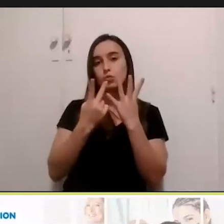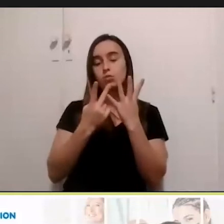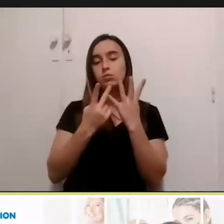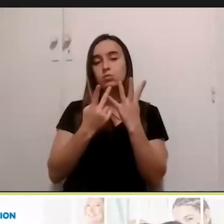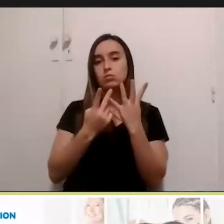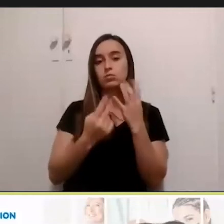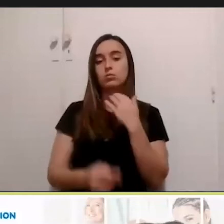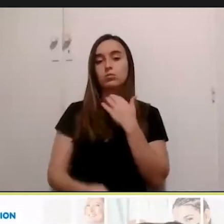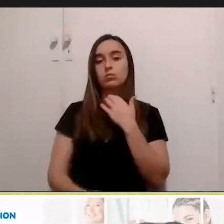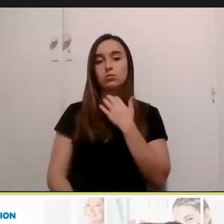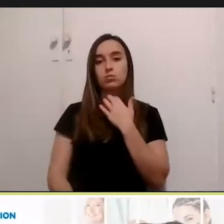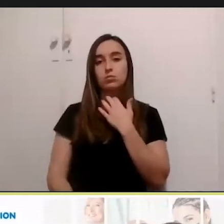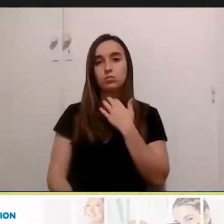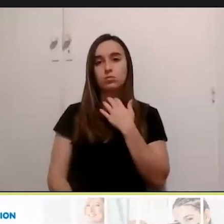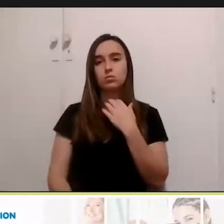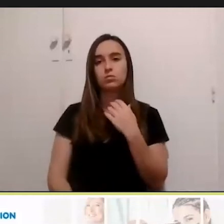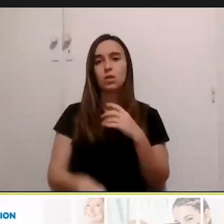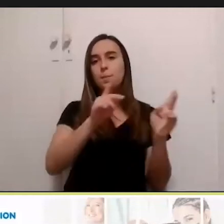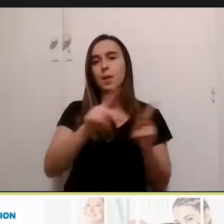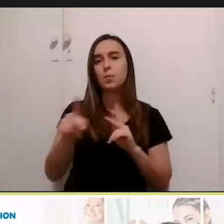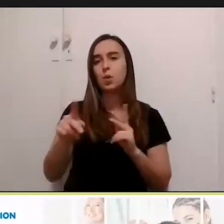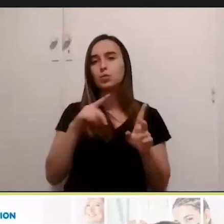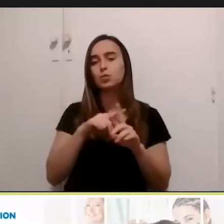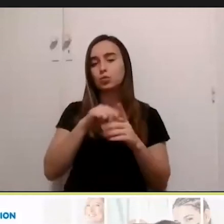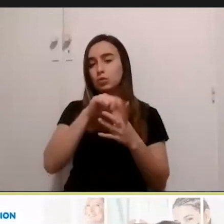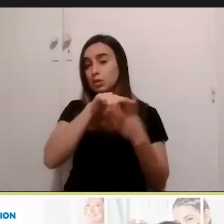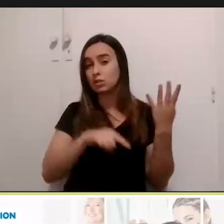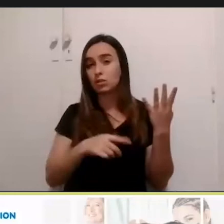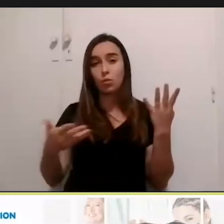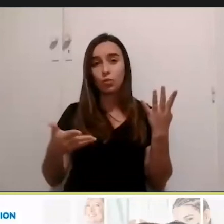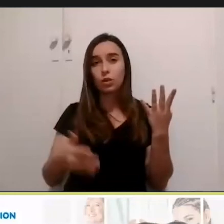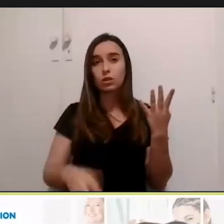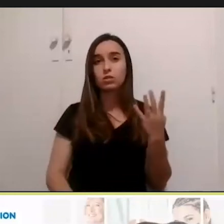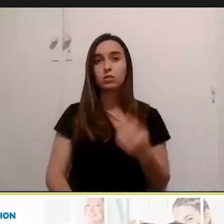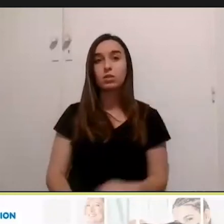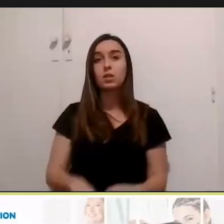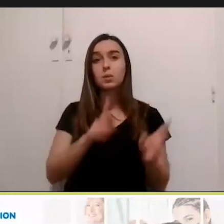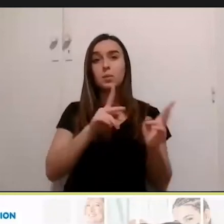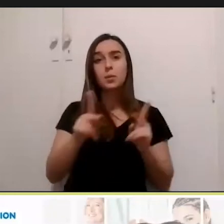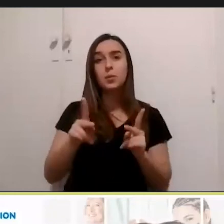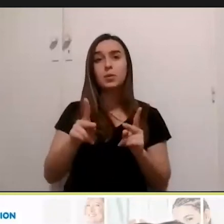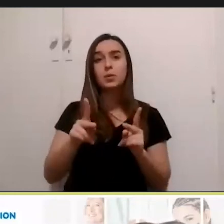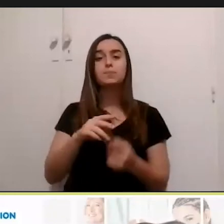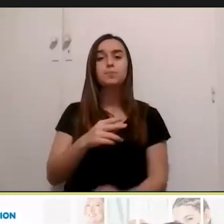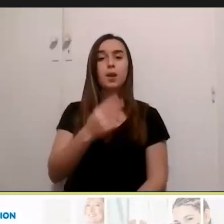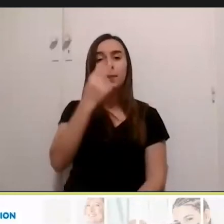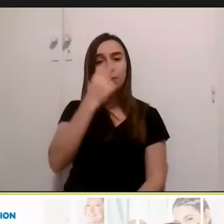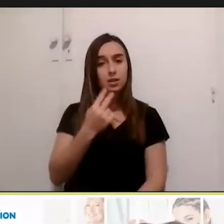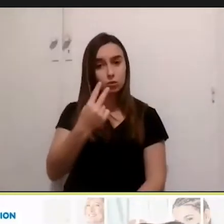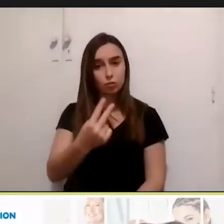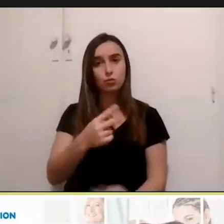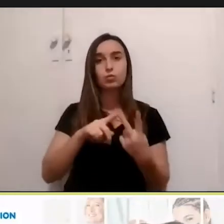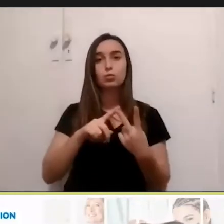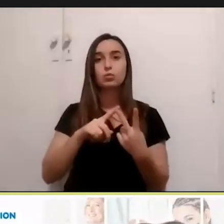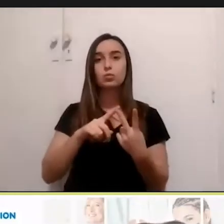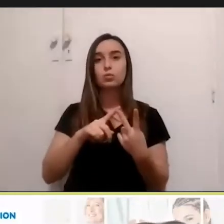Who were the users? Most of them people with disabilities, 2 blind users, 4 users